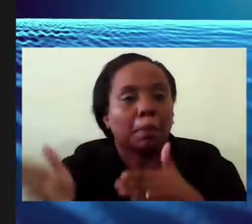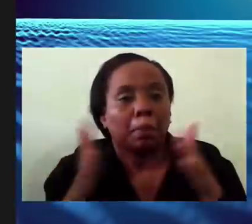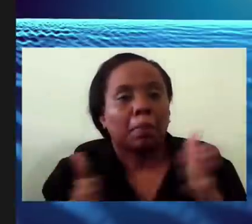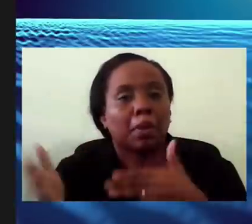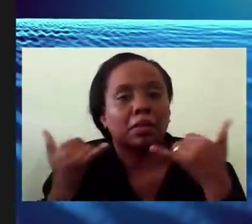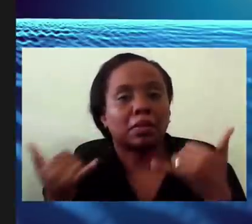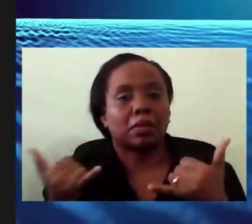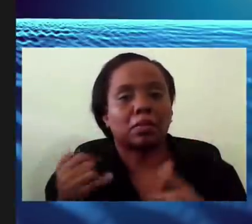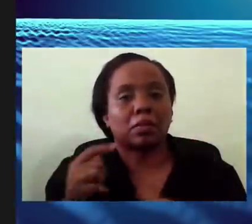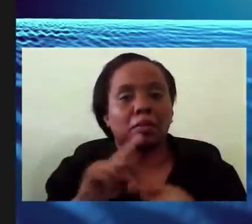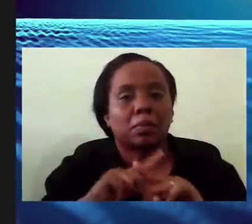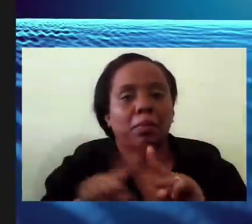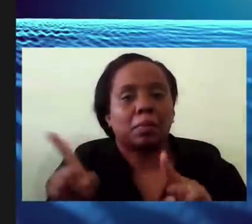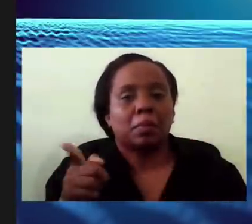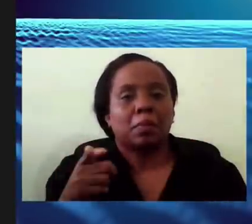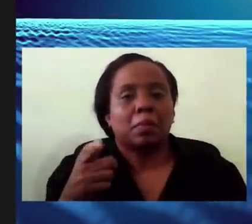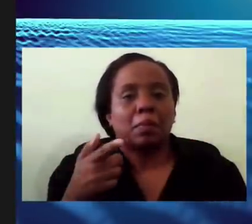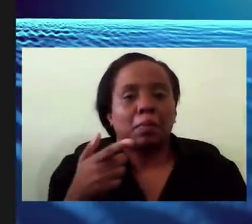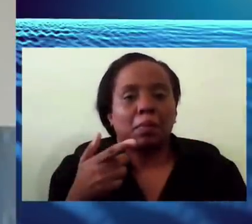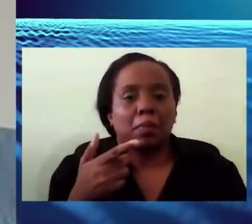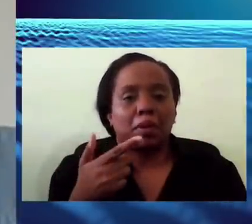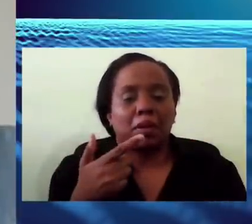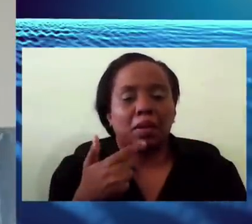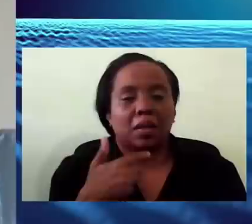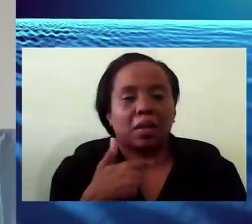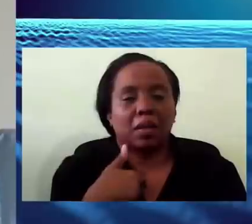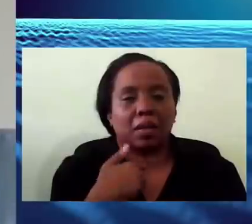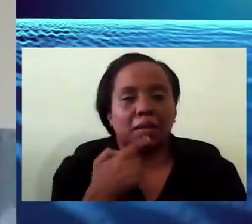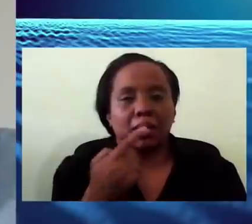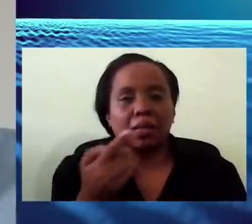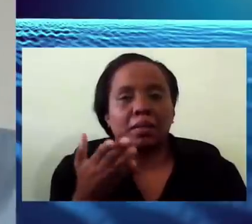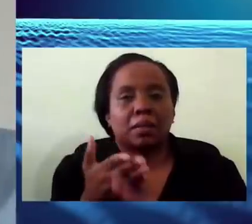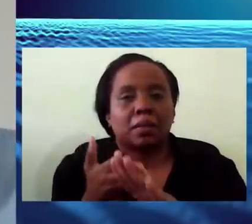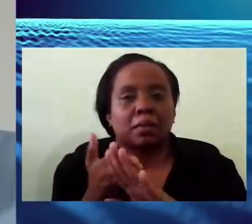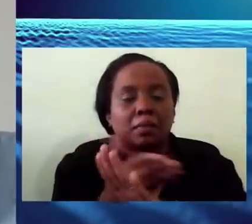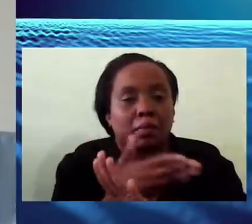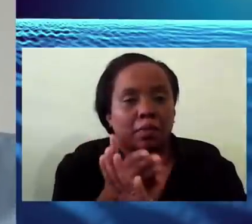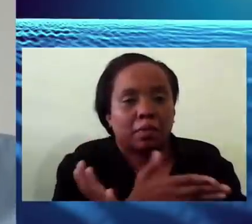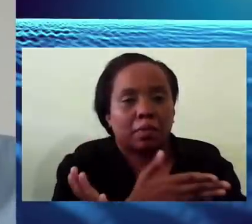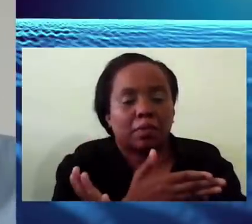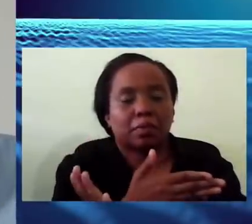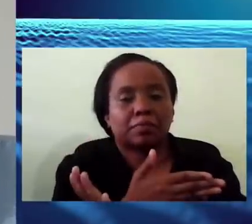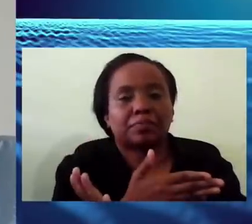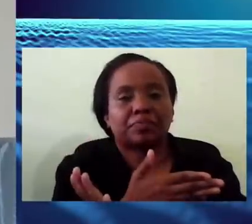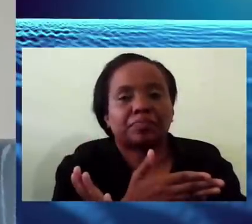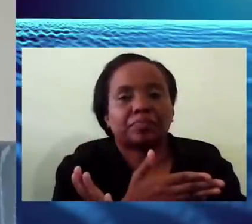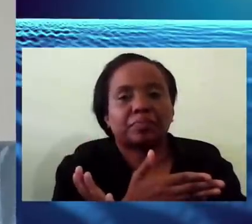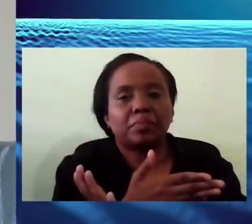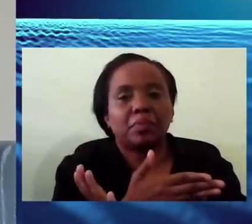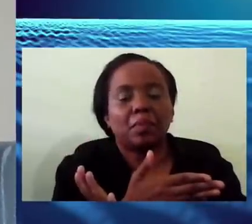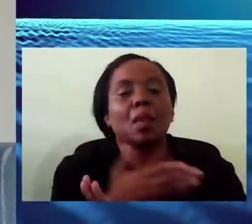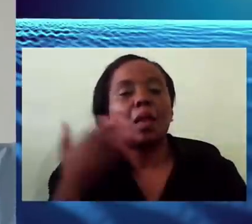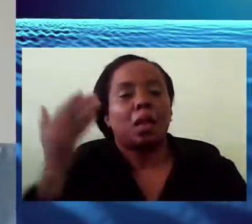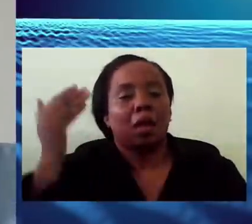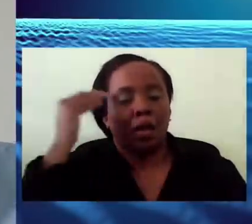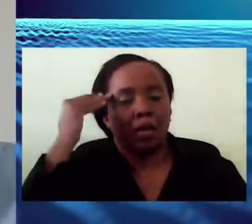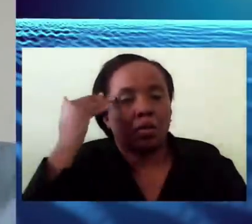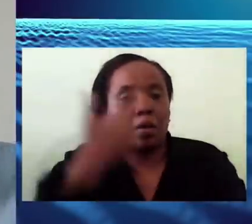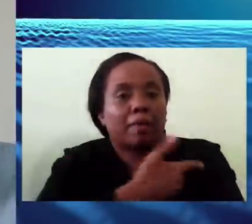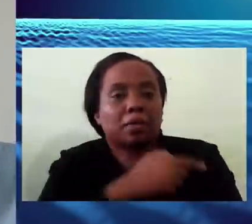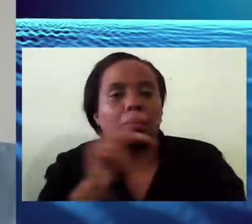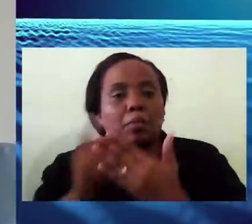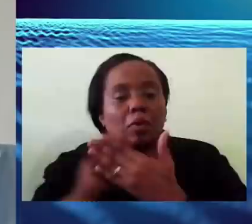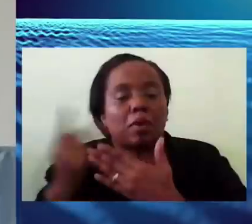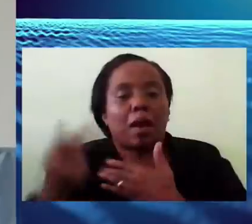said on earlier press conferences, that although this obviously is connected to the Ministry of Health and Wellness,